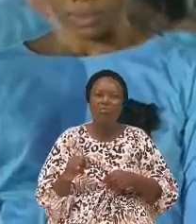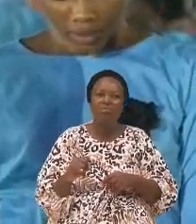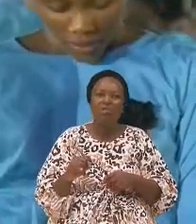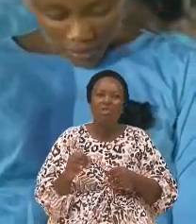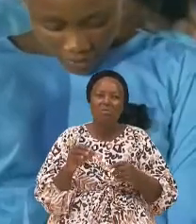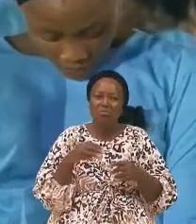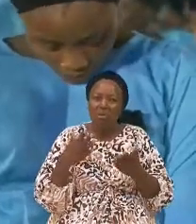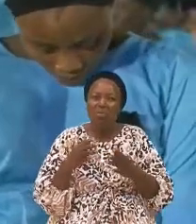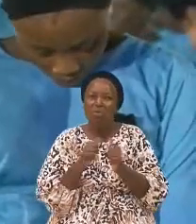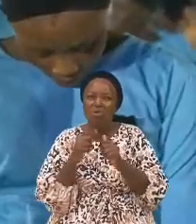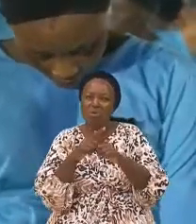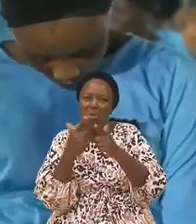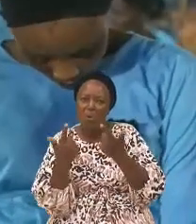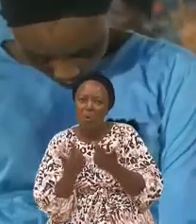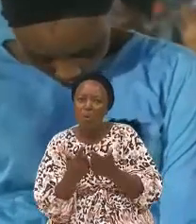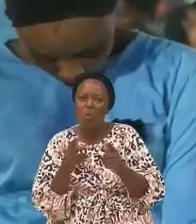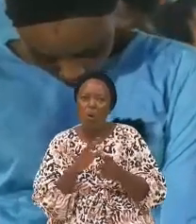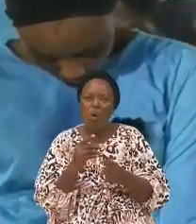Robbery,